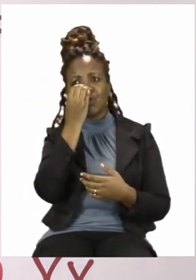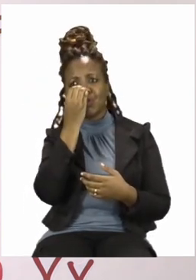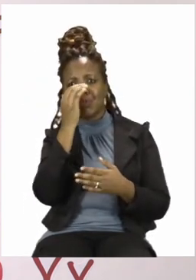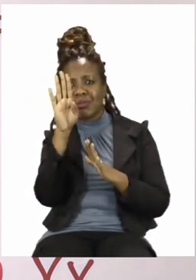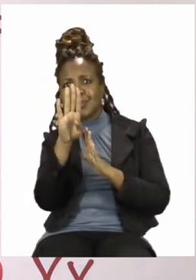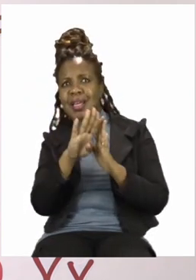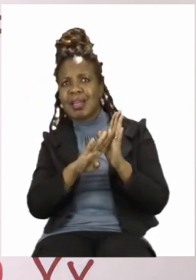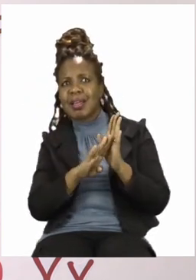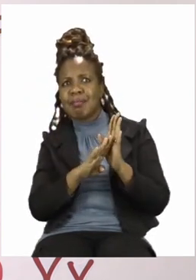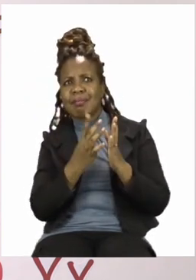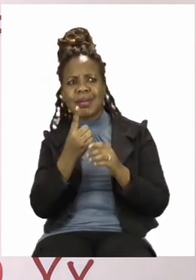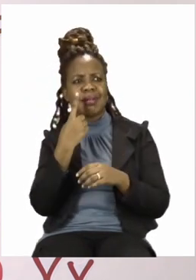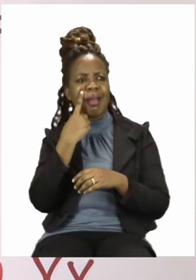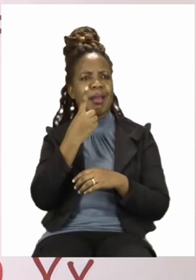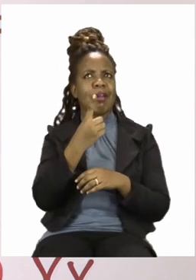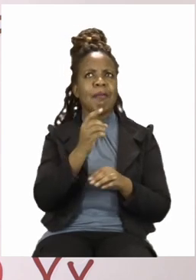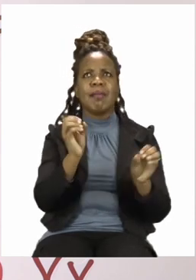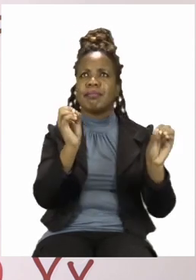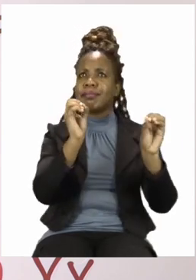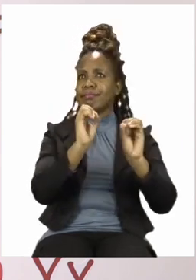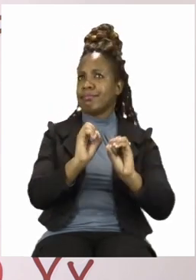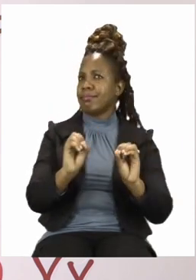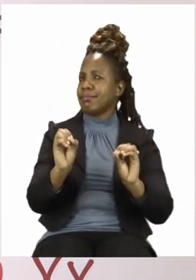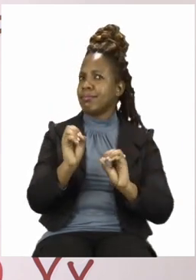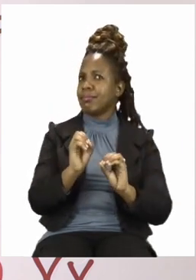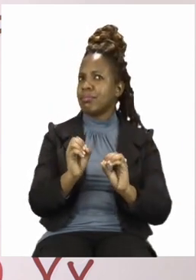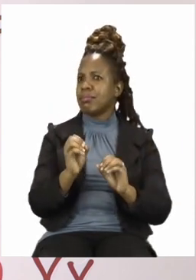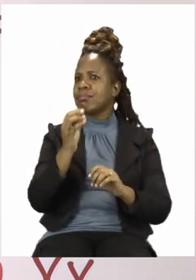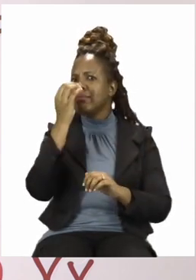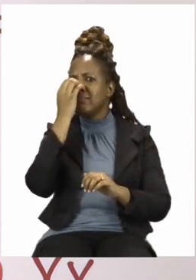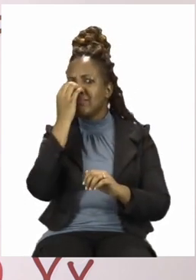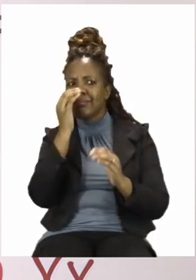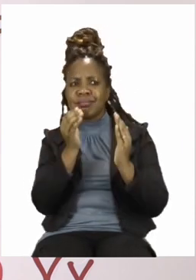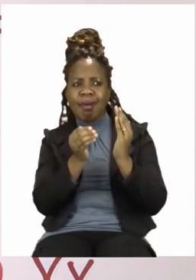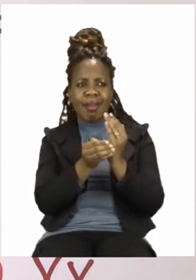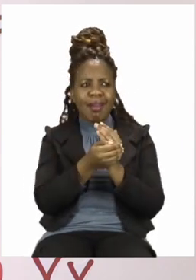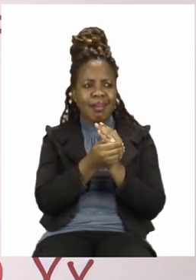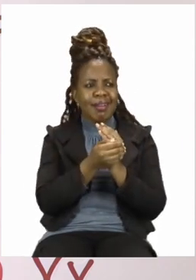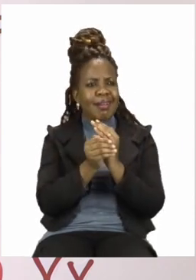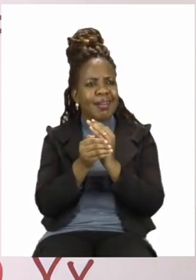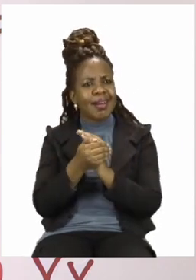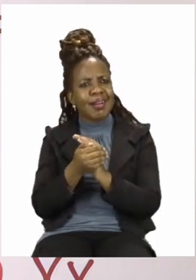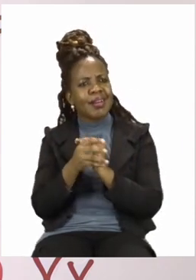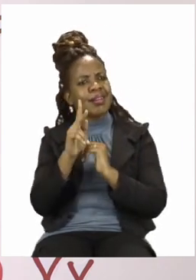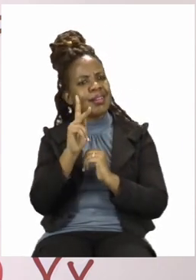Sashi, are you hiding from me again? Sashi?